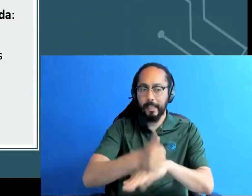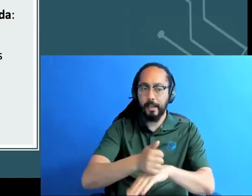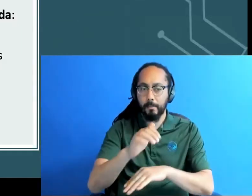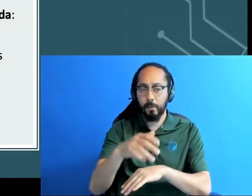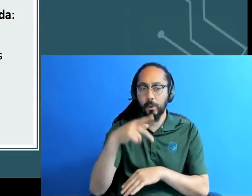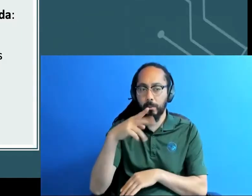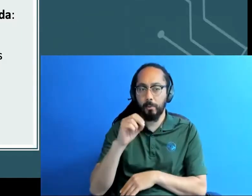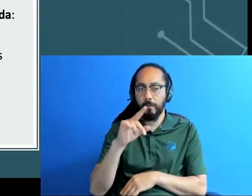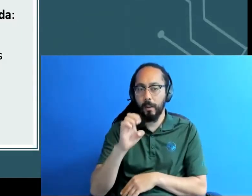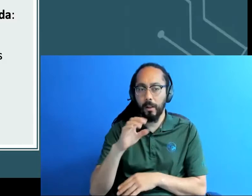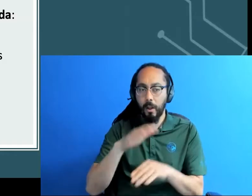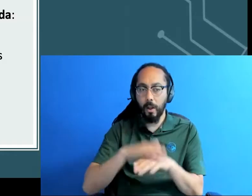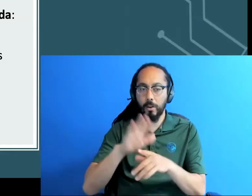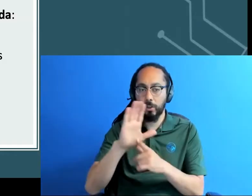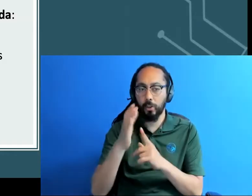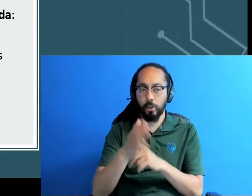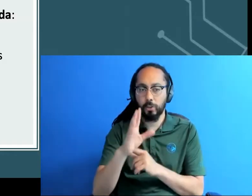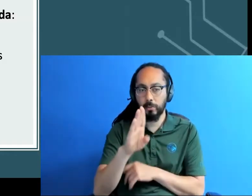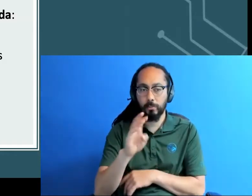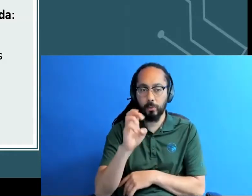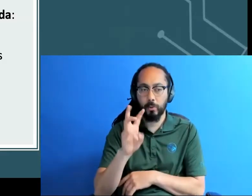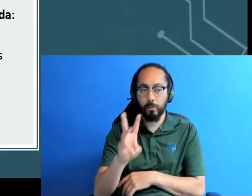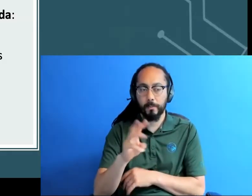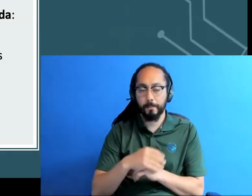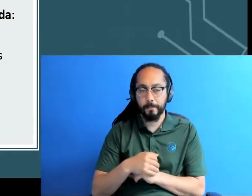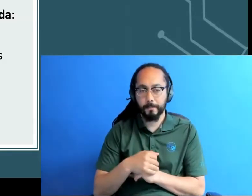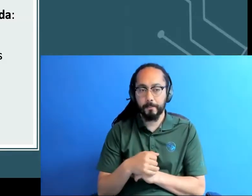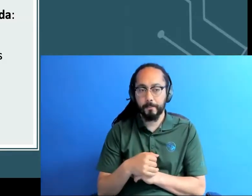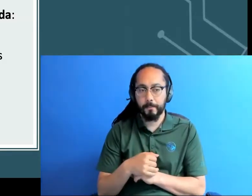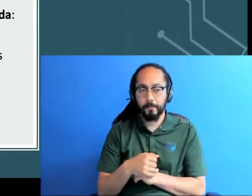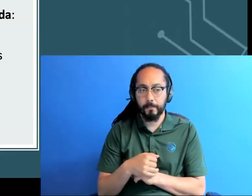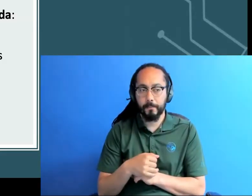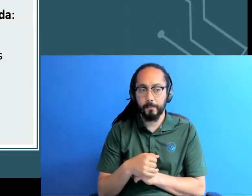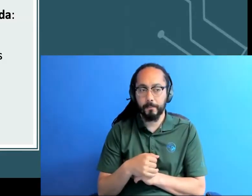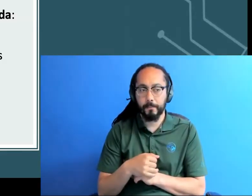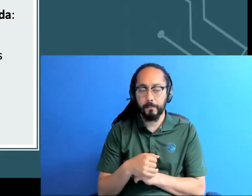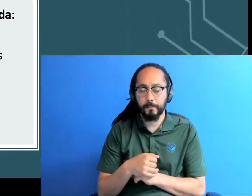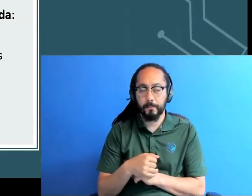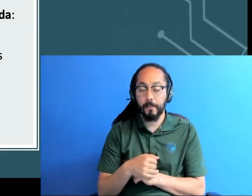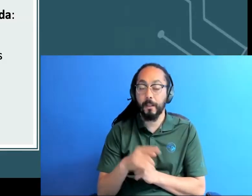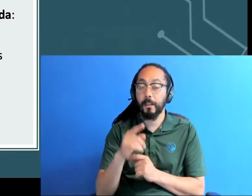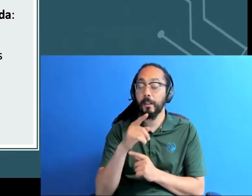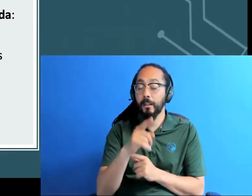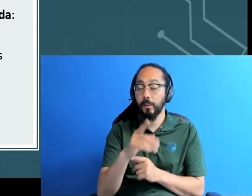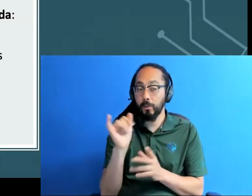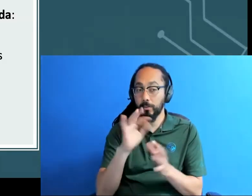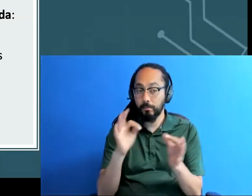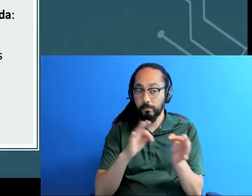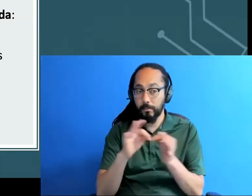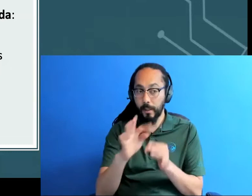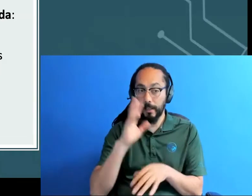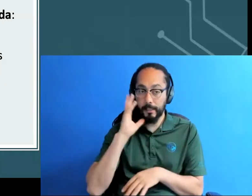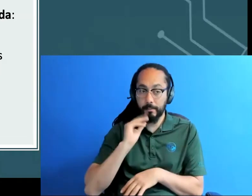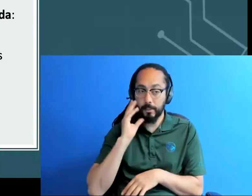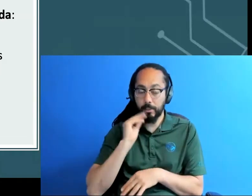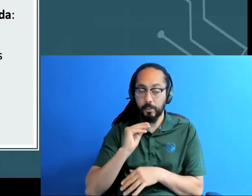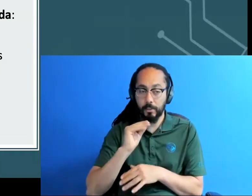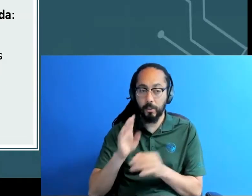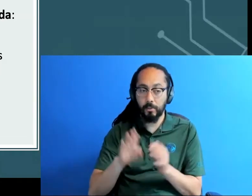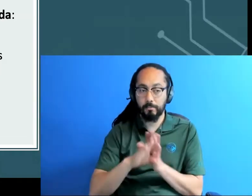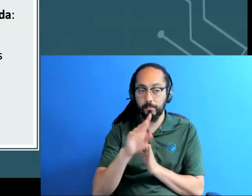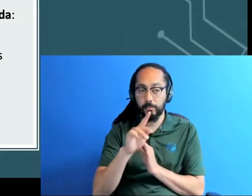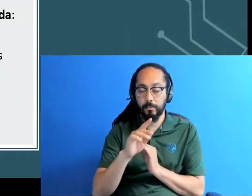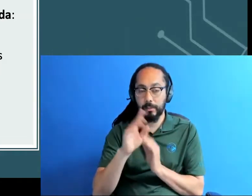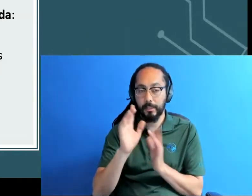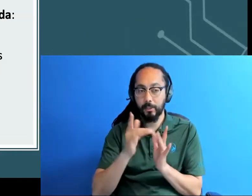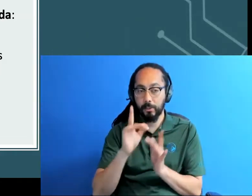Brew. And then they talked about their experiences building a digital tool. So for any organization that wants